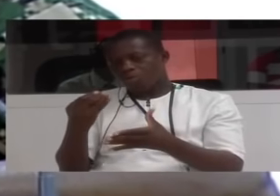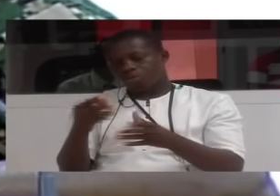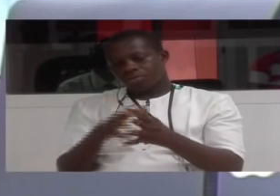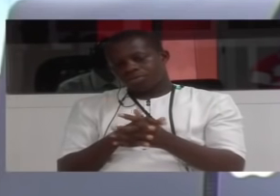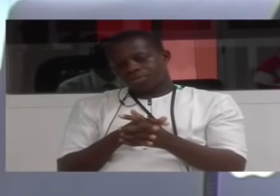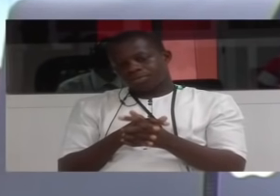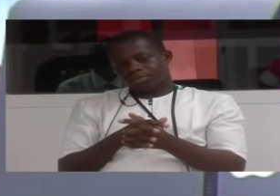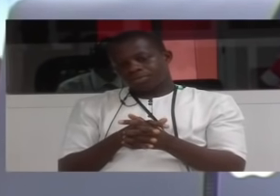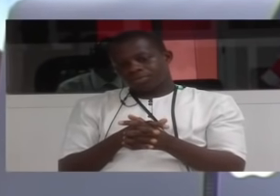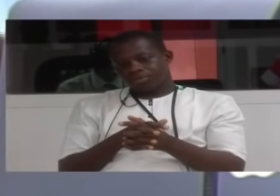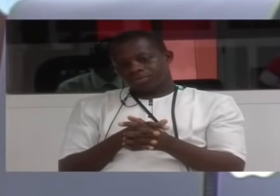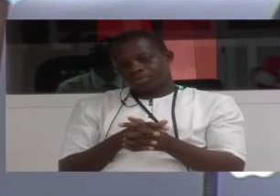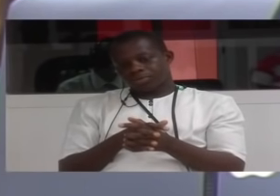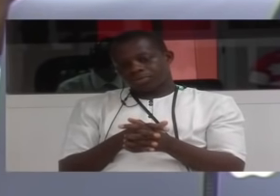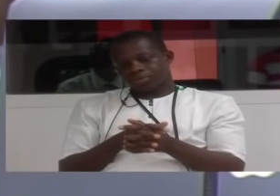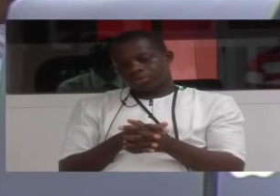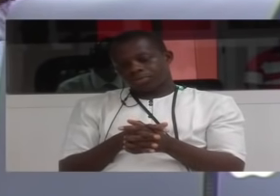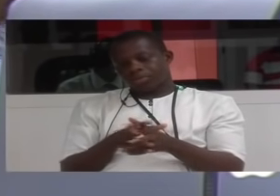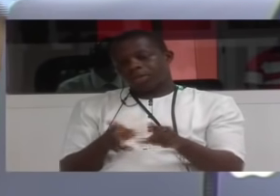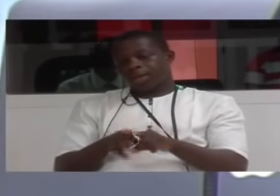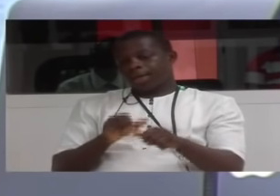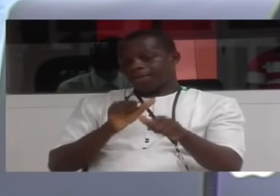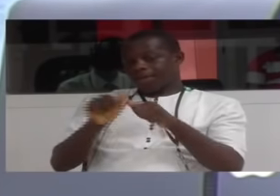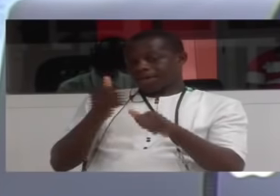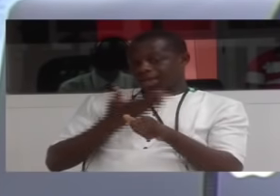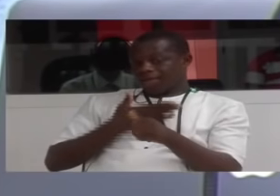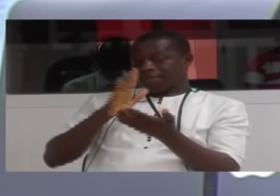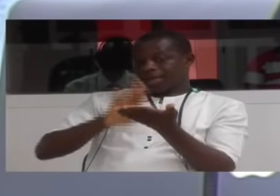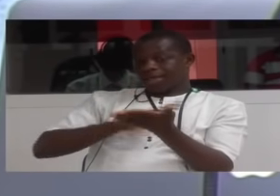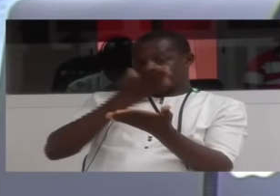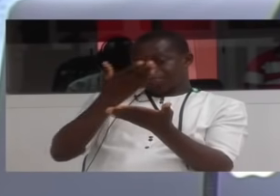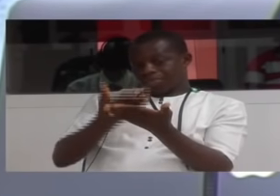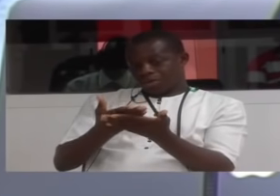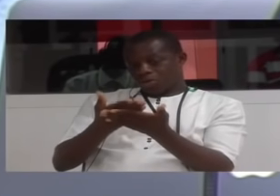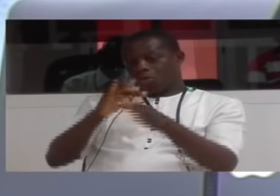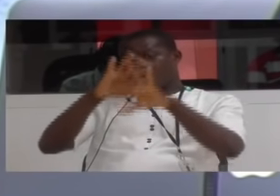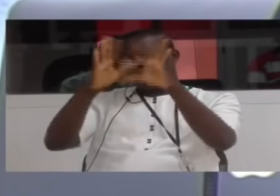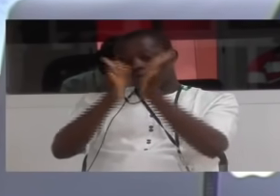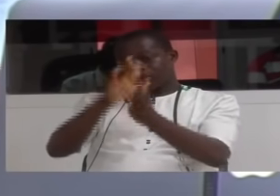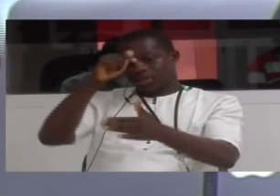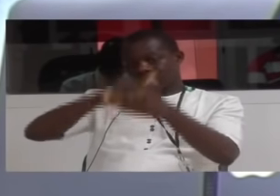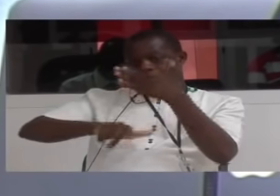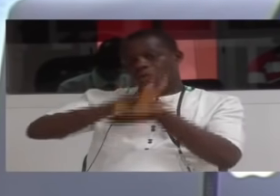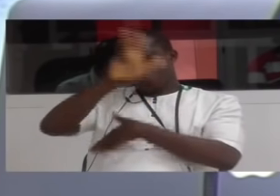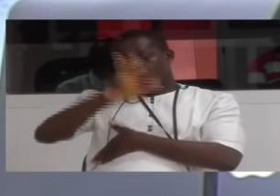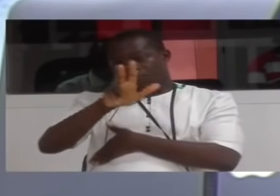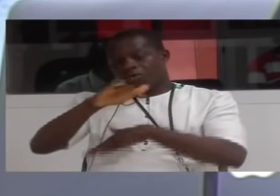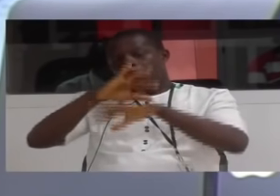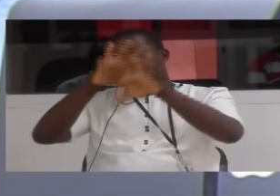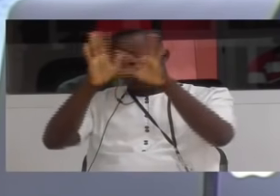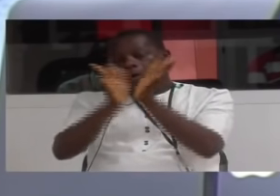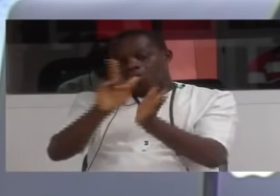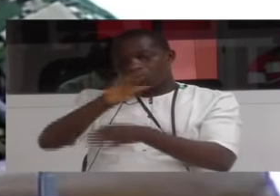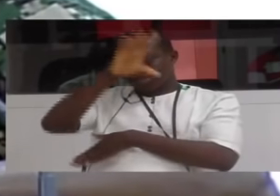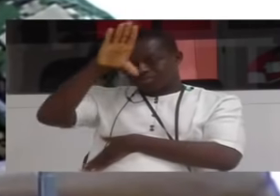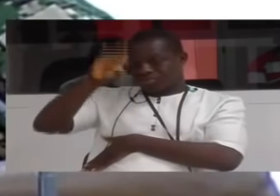Ñi, what does, let's say, have interpret at all costs in Wolof? Lepalum jël rek.